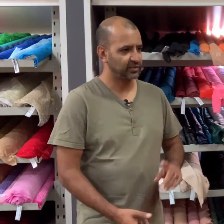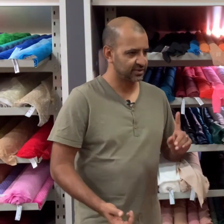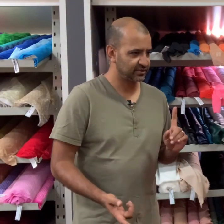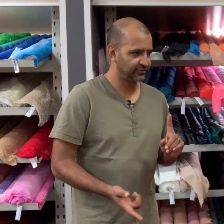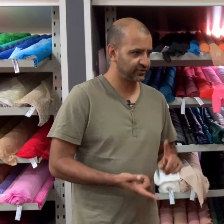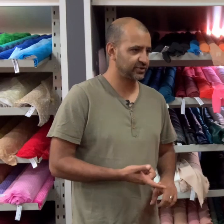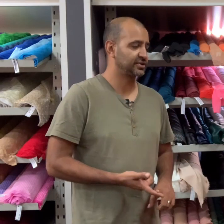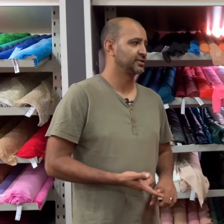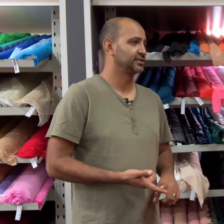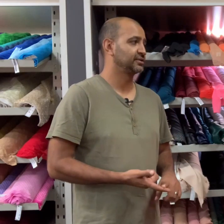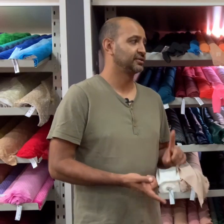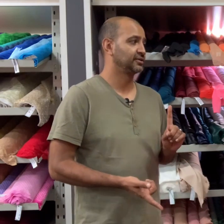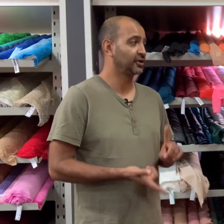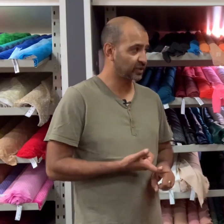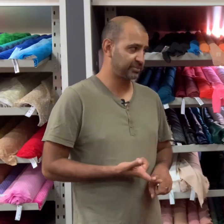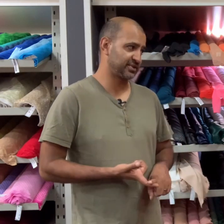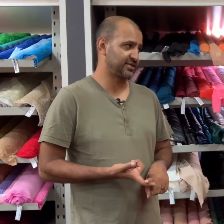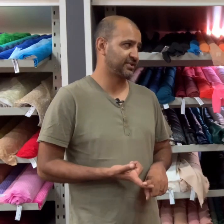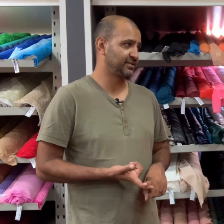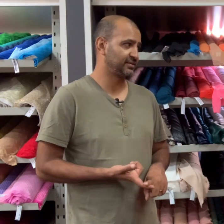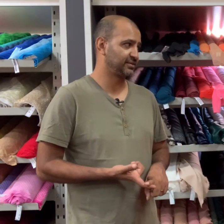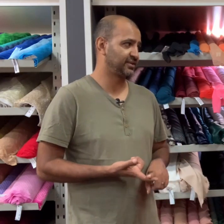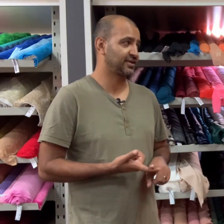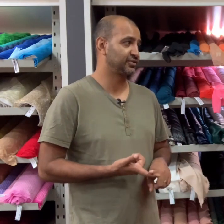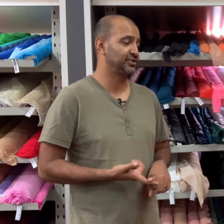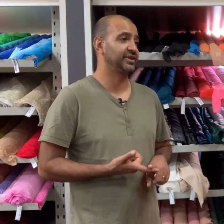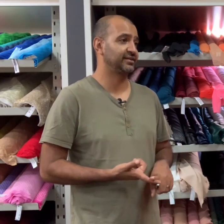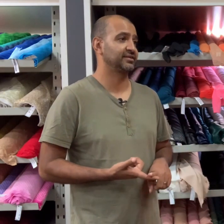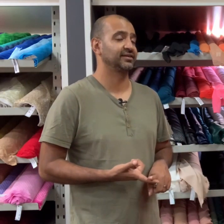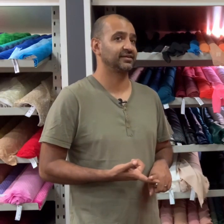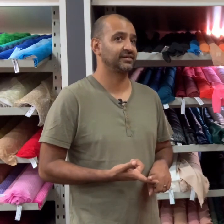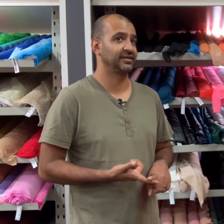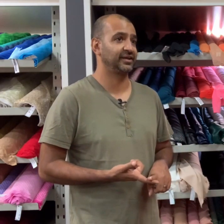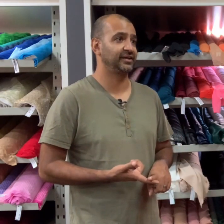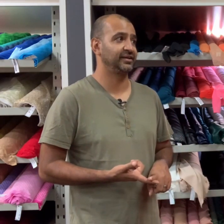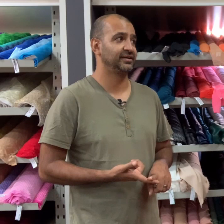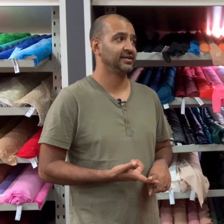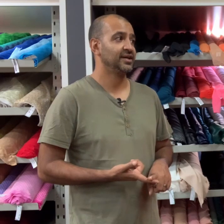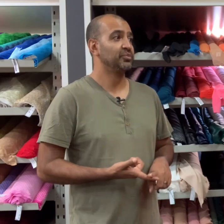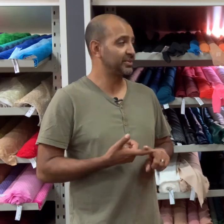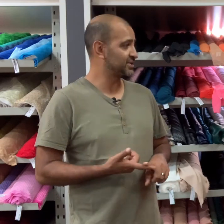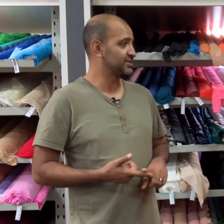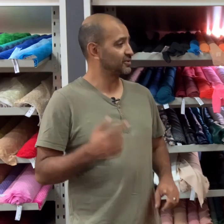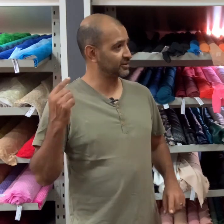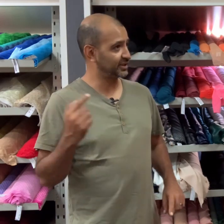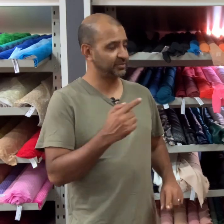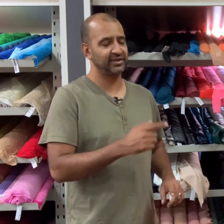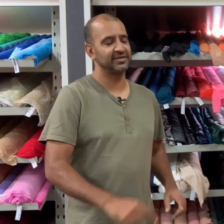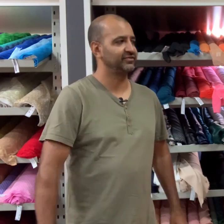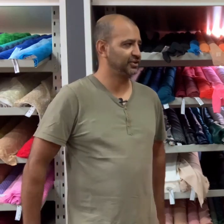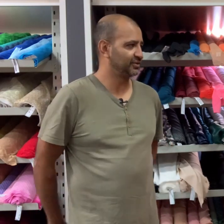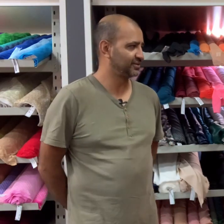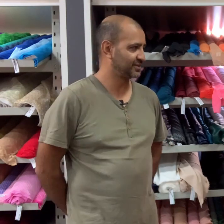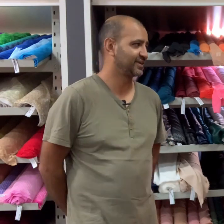my dad was the first non-white businessman in the country to get a premises on